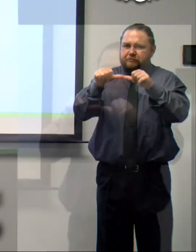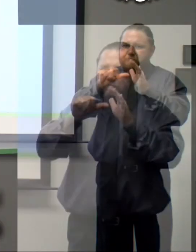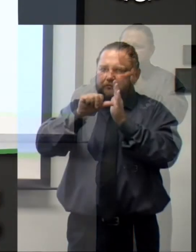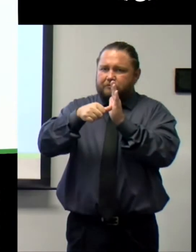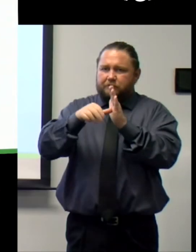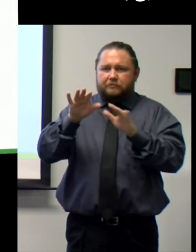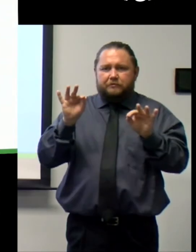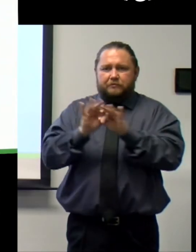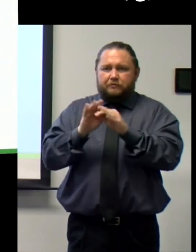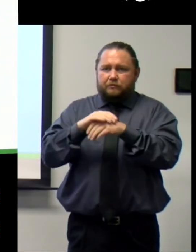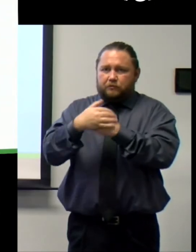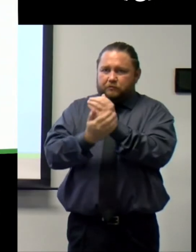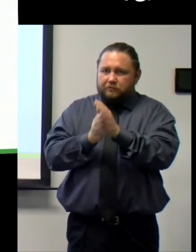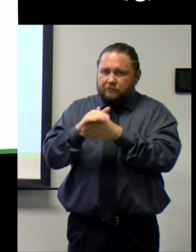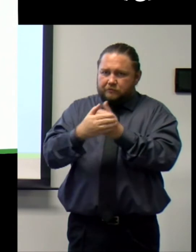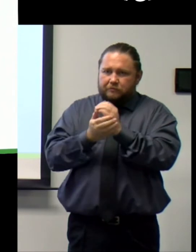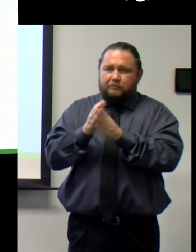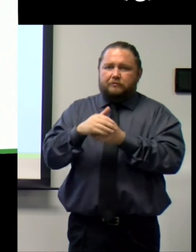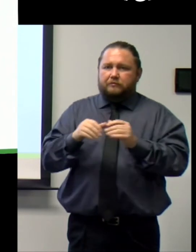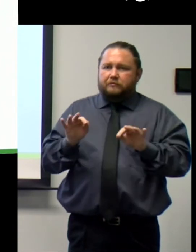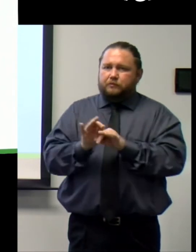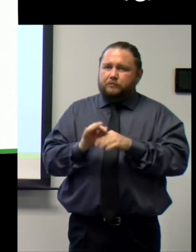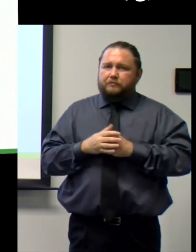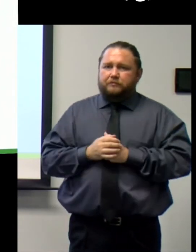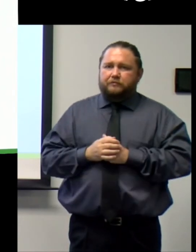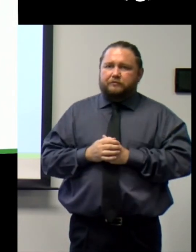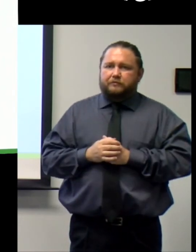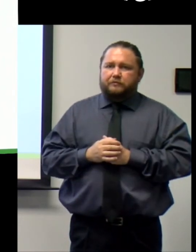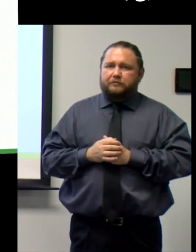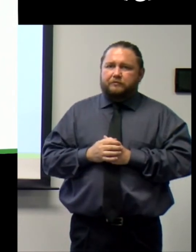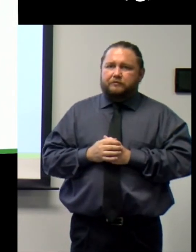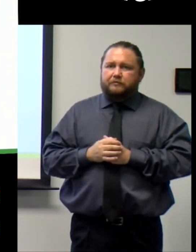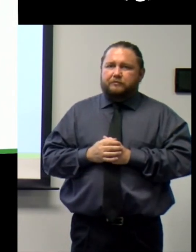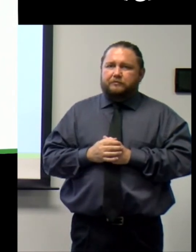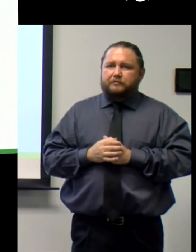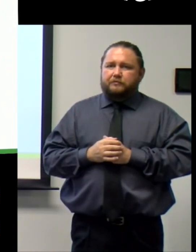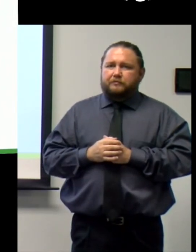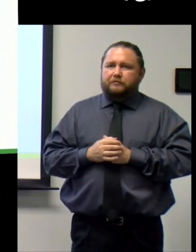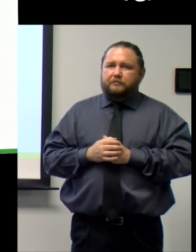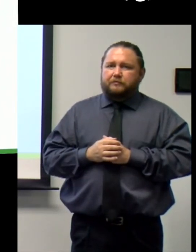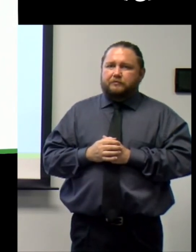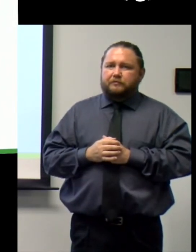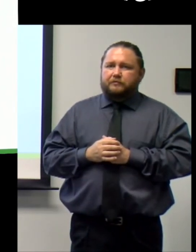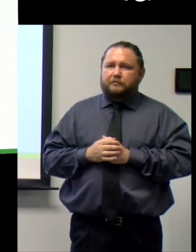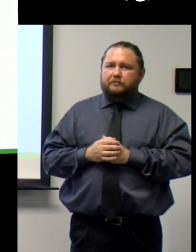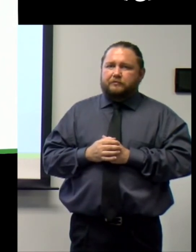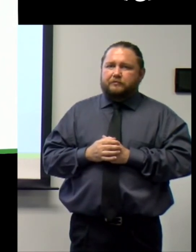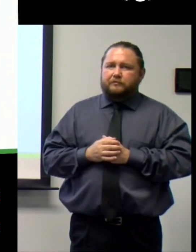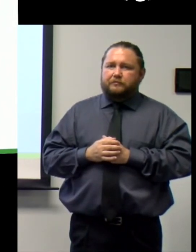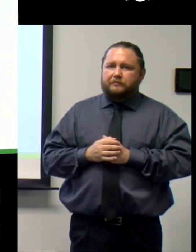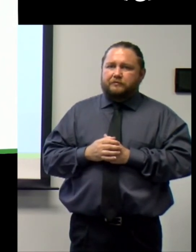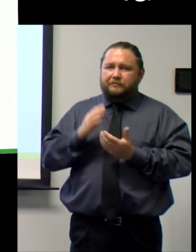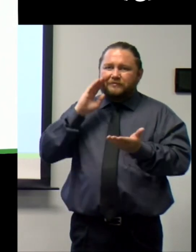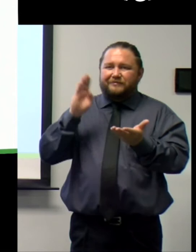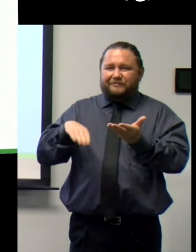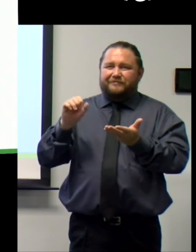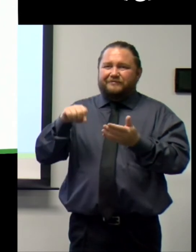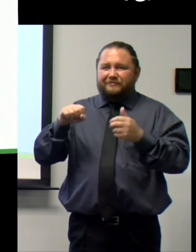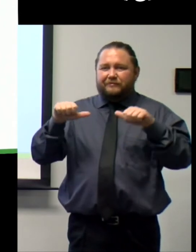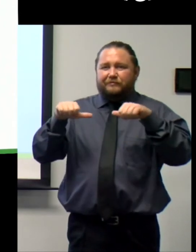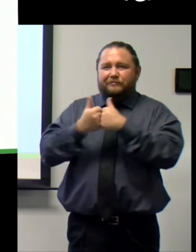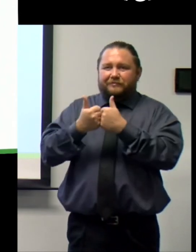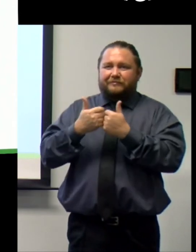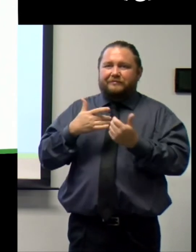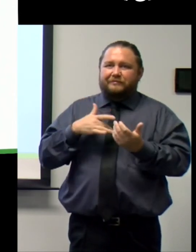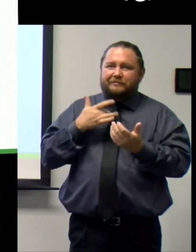still recommending, as hard as this may be, and as discouraging as it may be, and as disappointing as this may be for some, the wearing of the